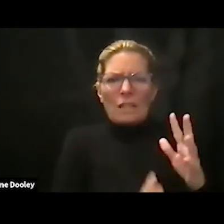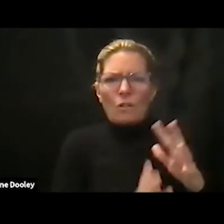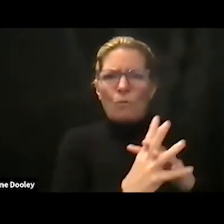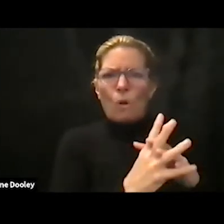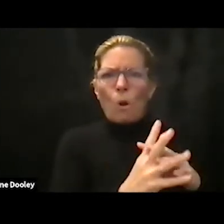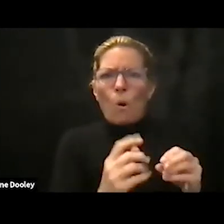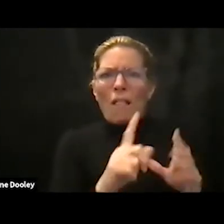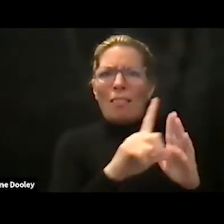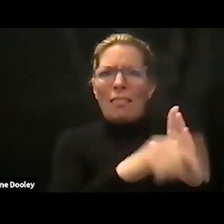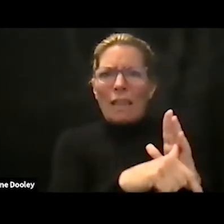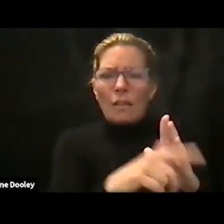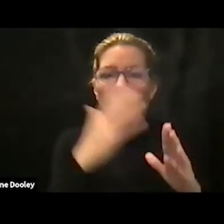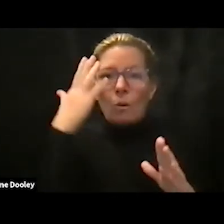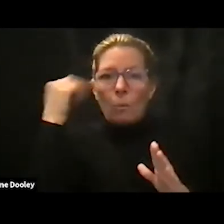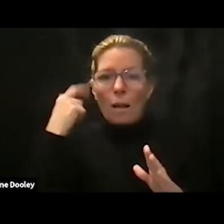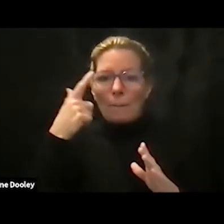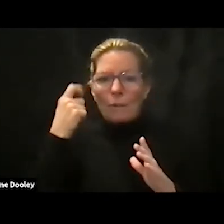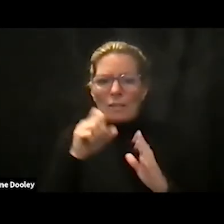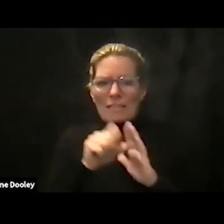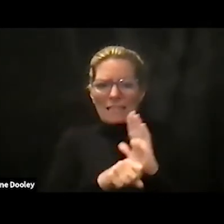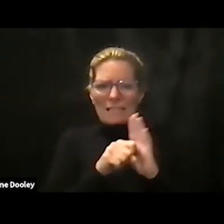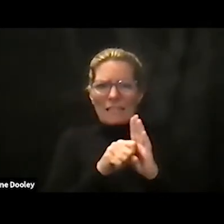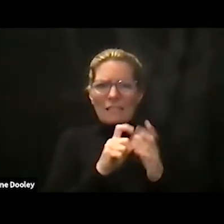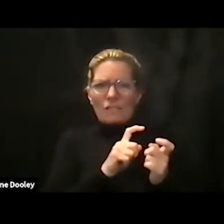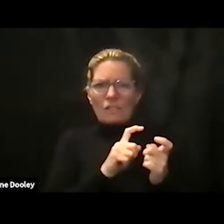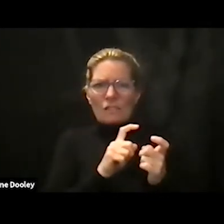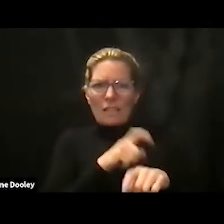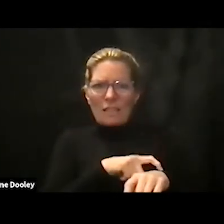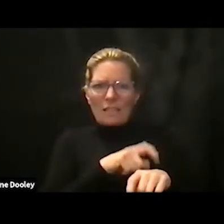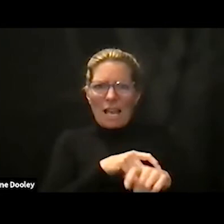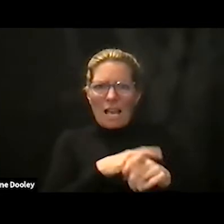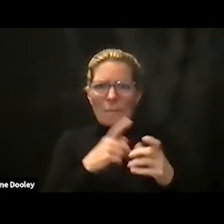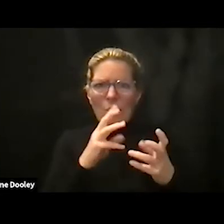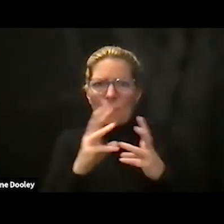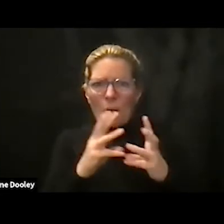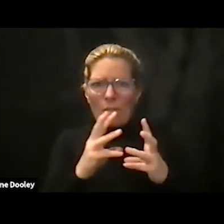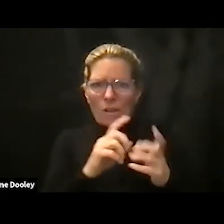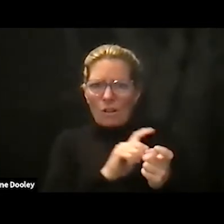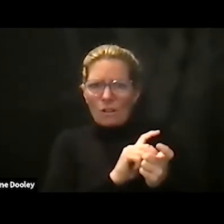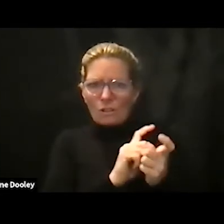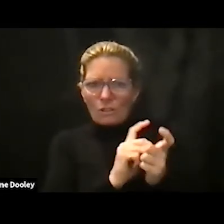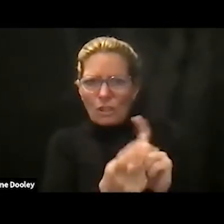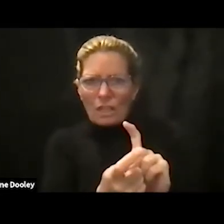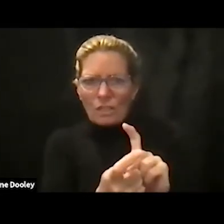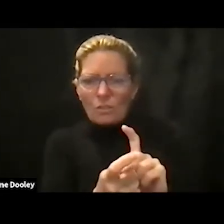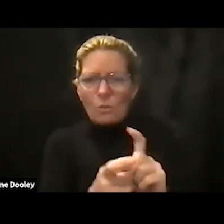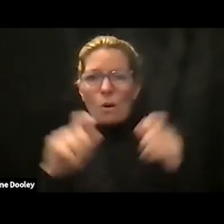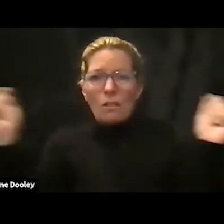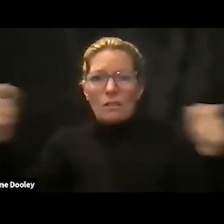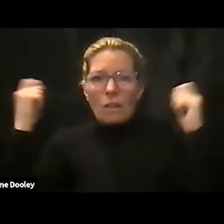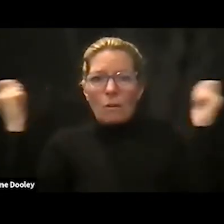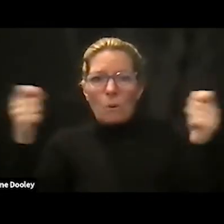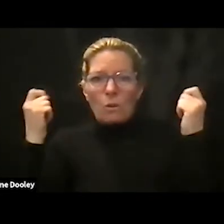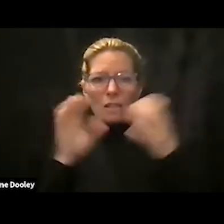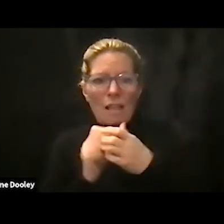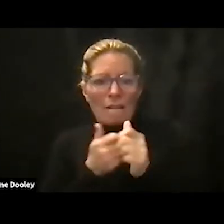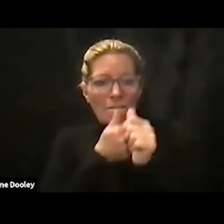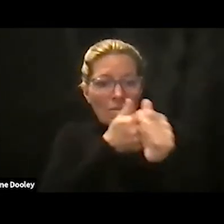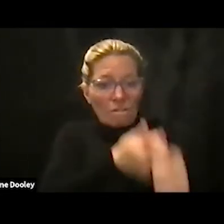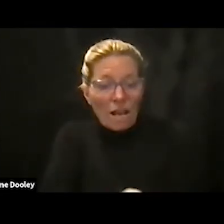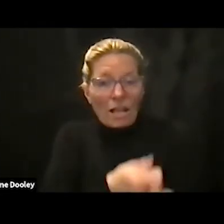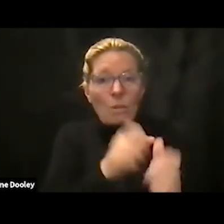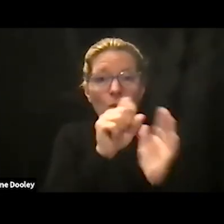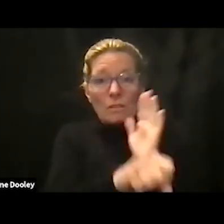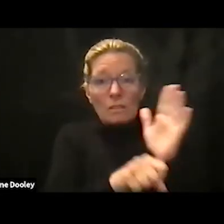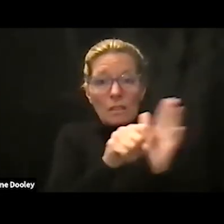now because the seasons are changing. And then therefore our ceremonies, which are based off of the seasons, based off of the